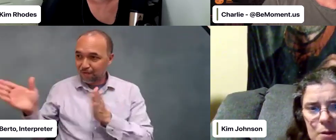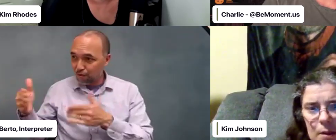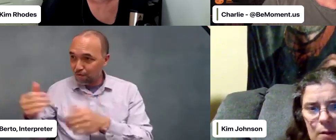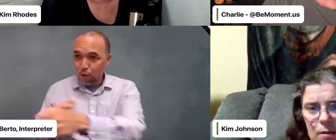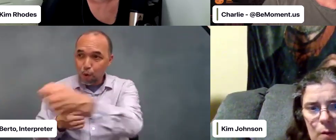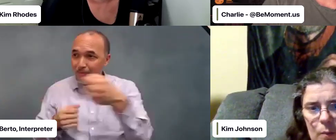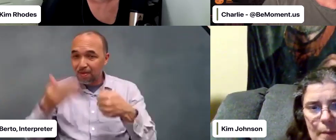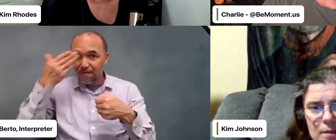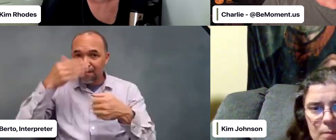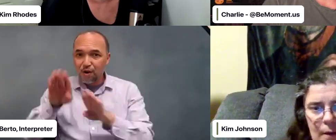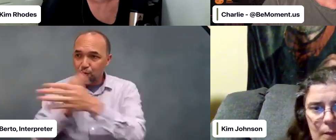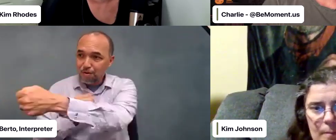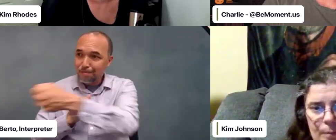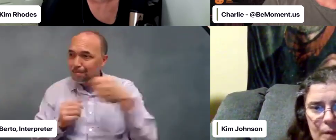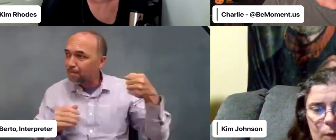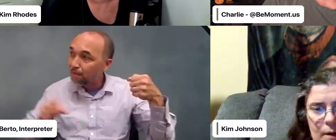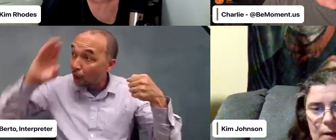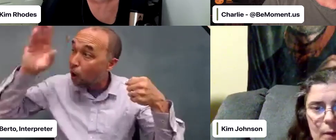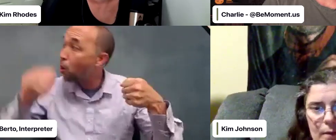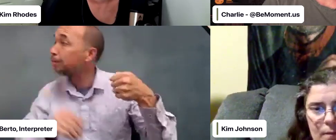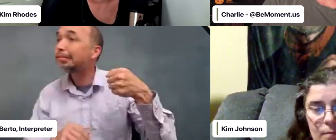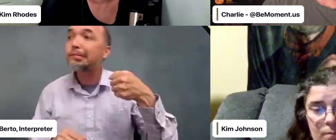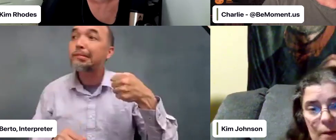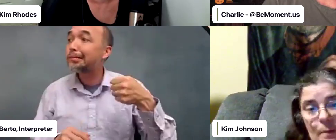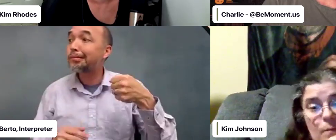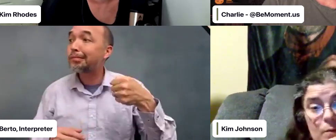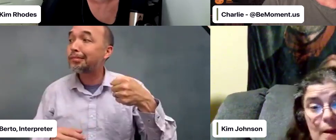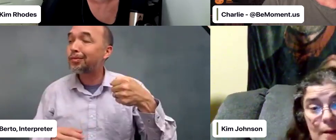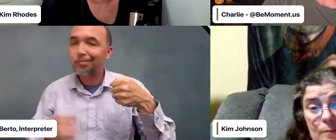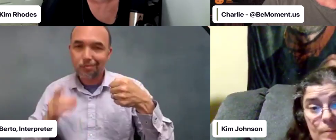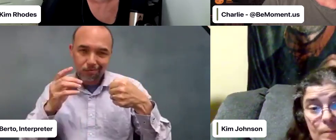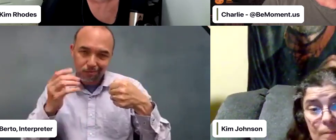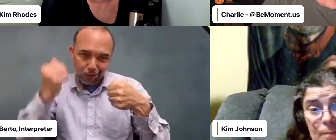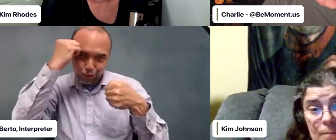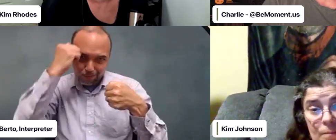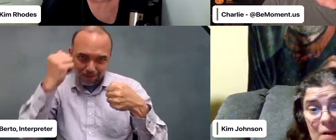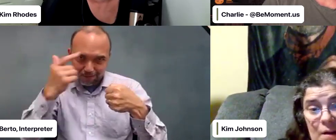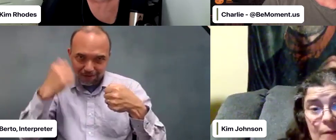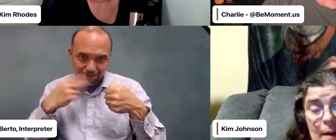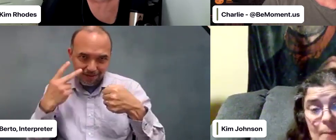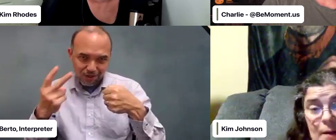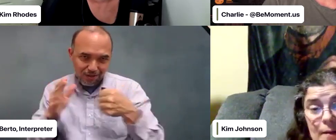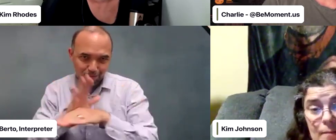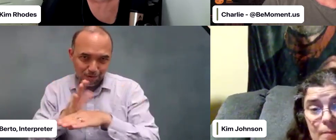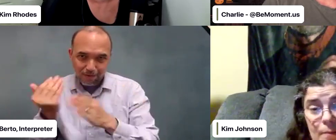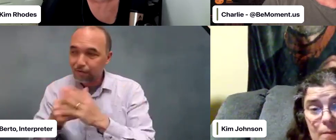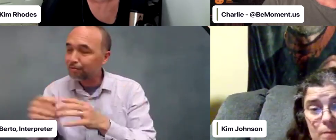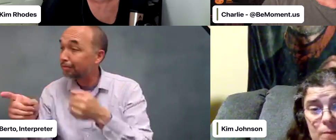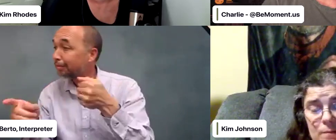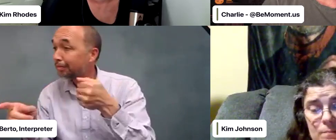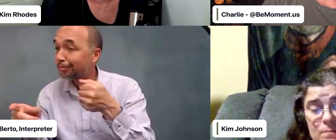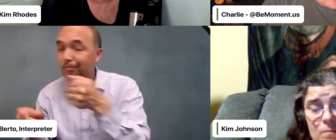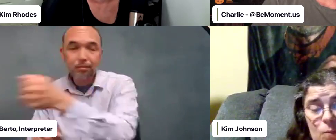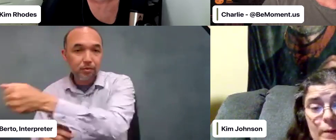so I locked the door, went back to my room, avoided any window that allowed me to view the patio, and it never happened again. But it